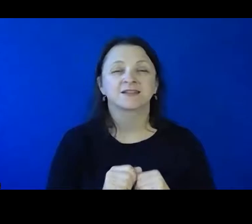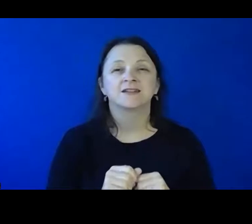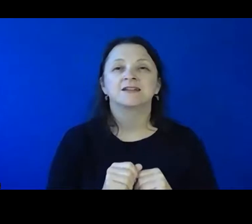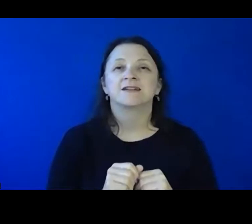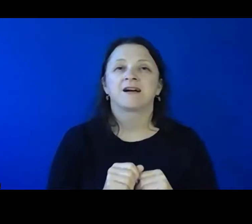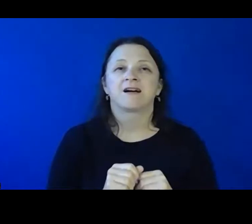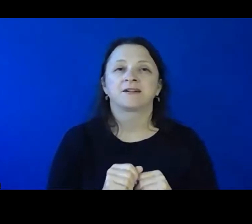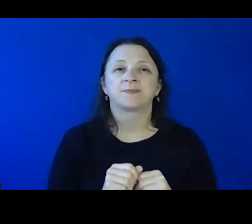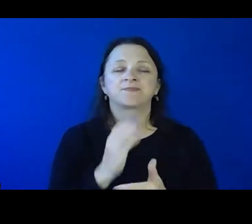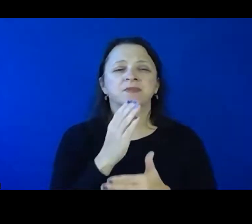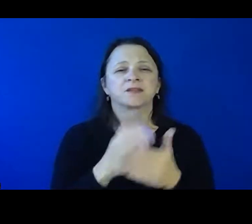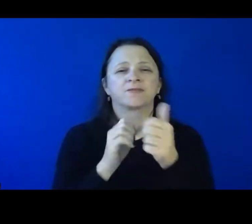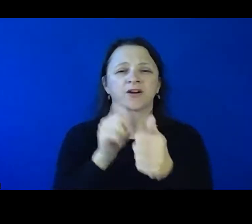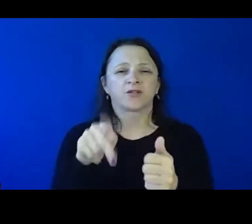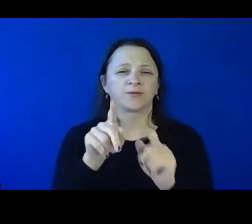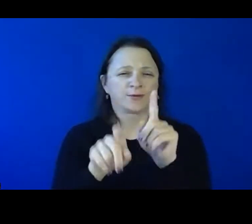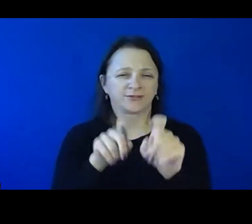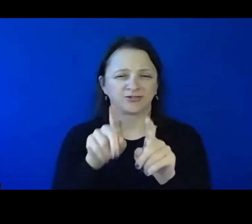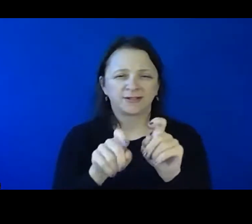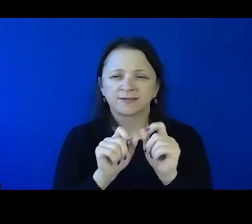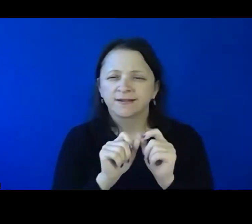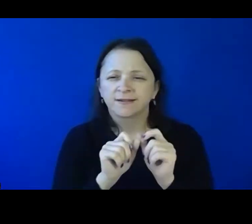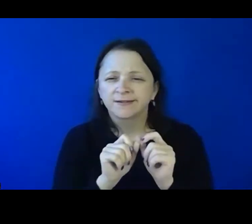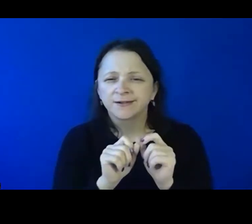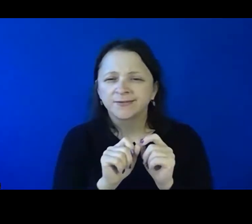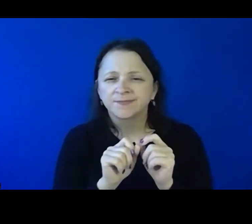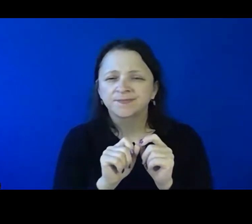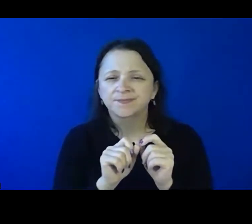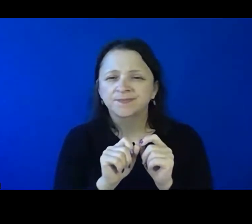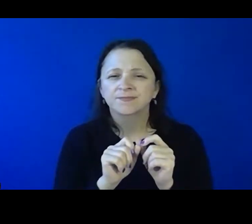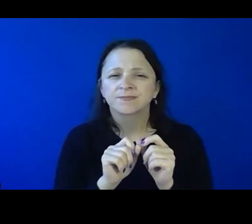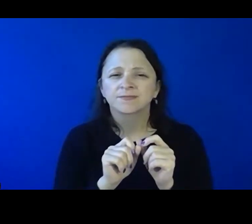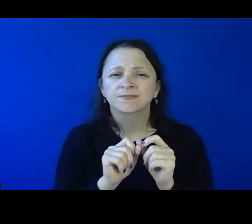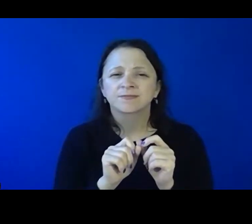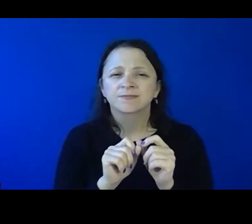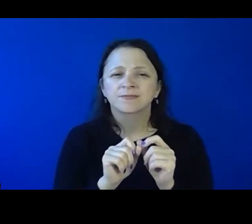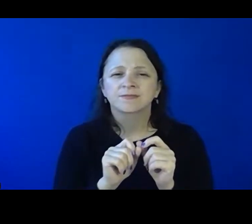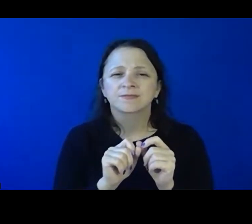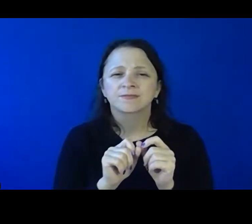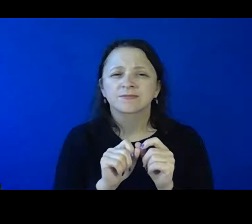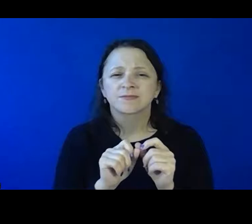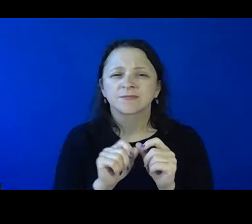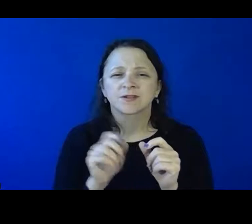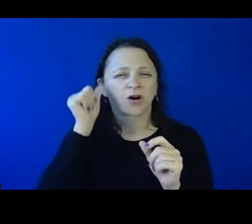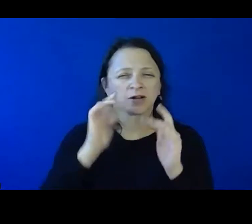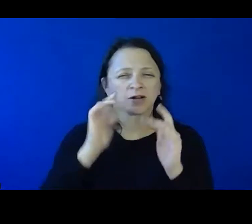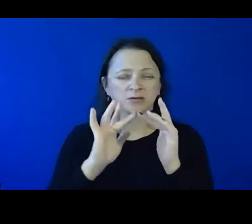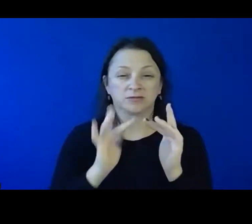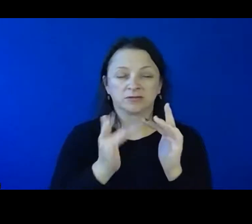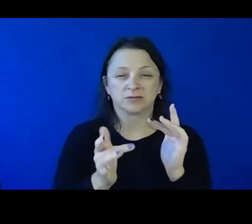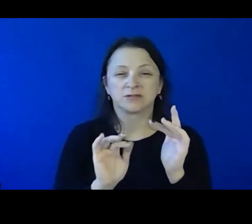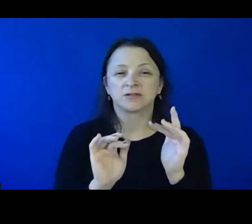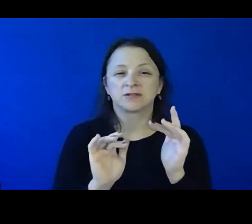And some follow-up questions were about resources for adults, and then also how to communicate